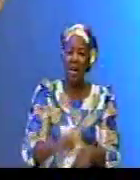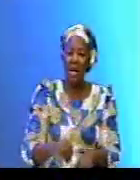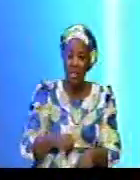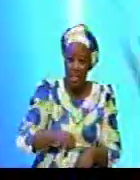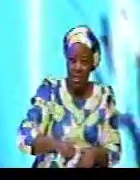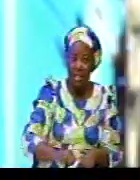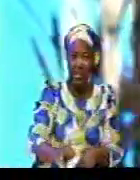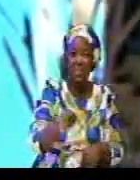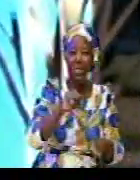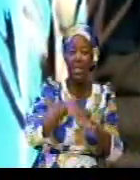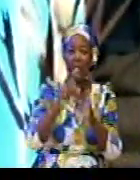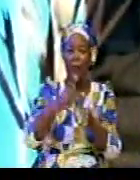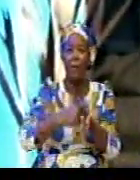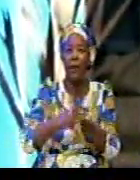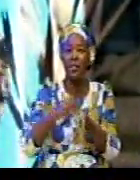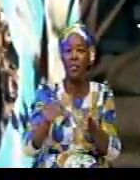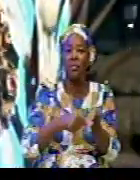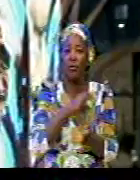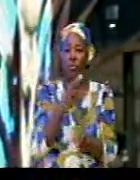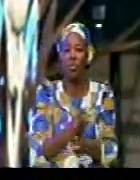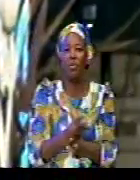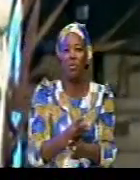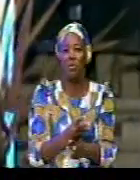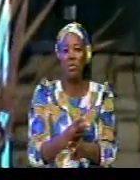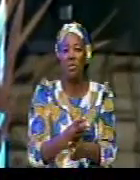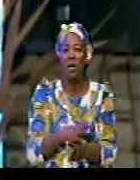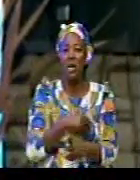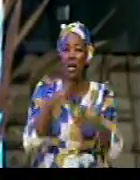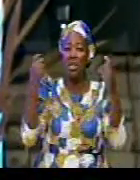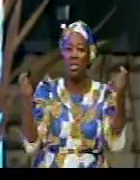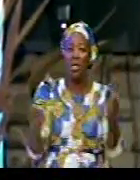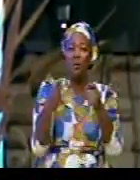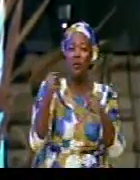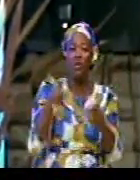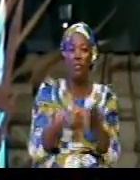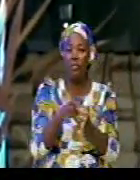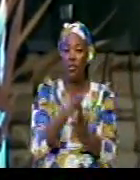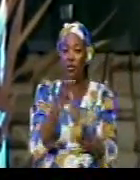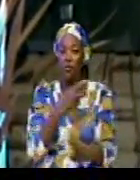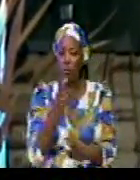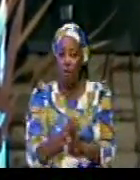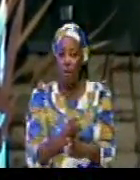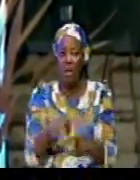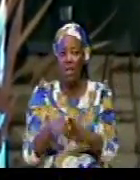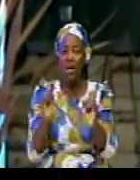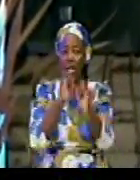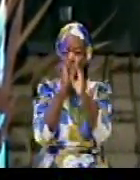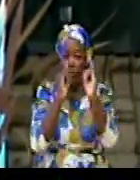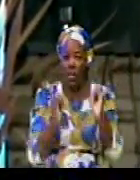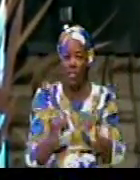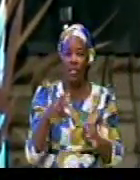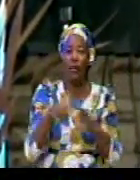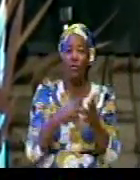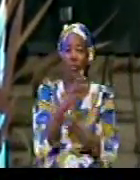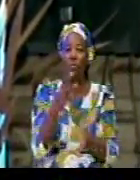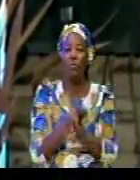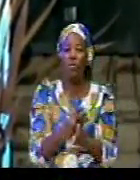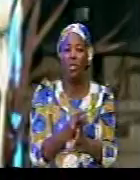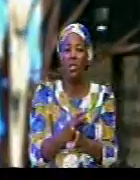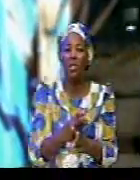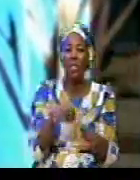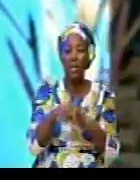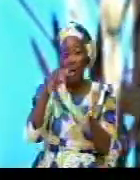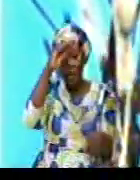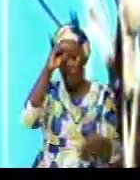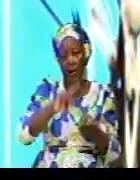they are still in the practices of the world, in the festivals of the world, in